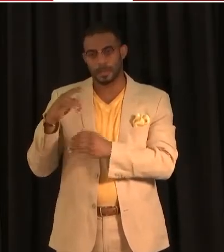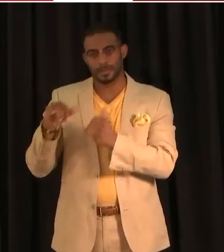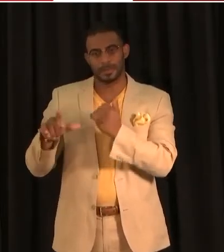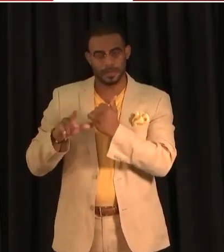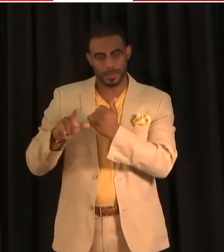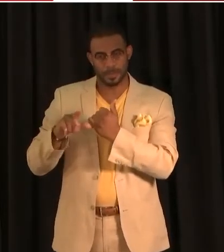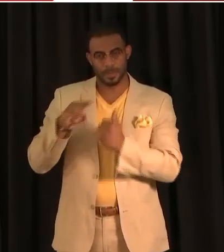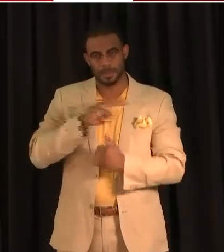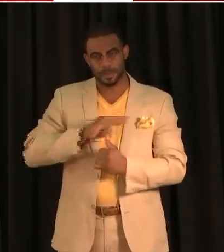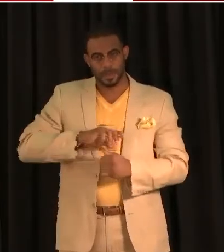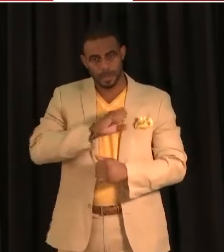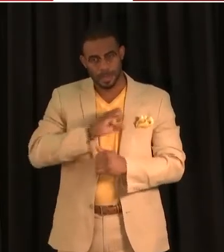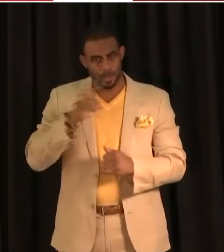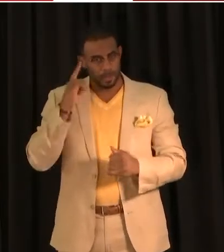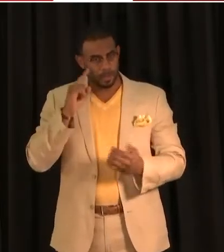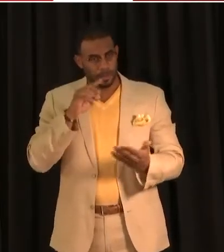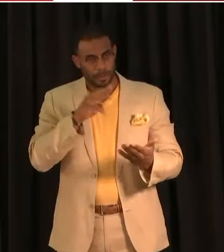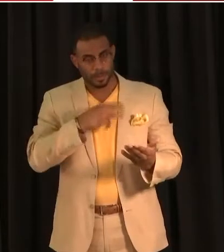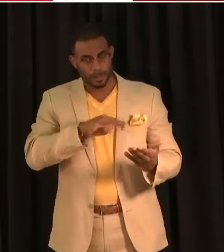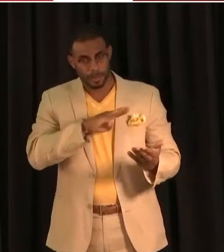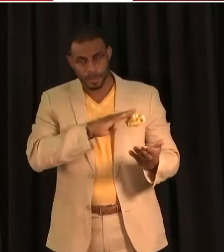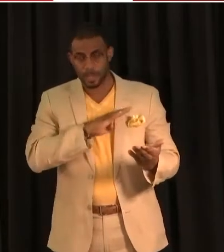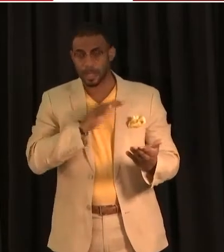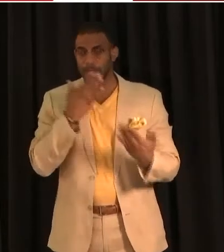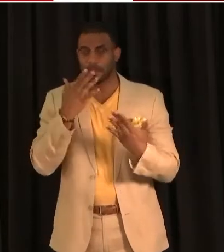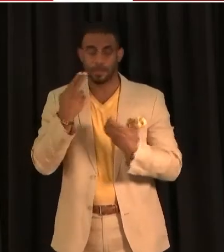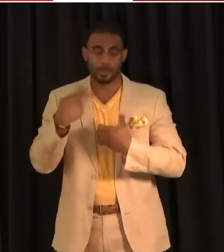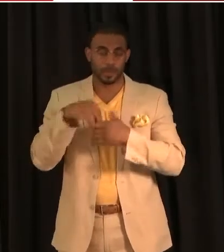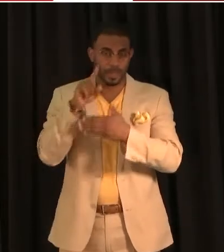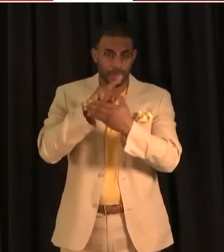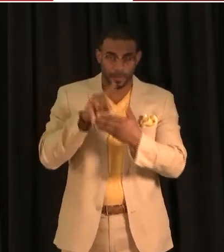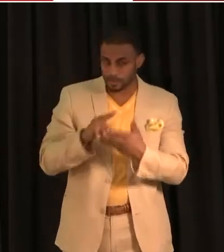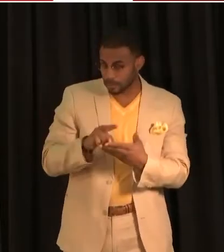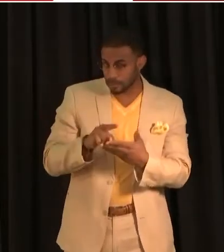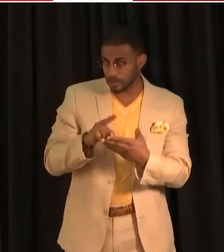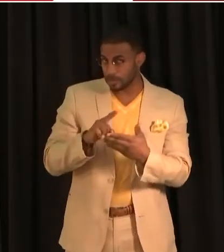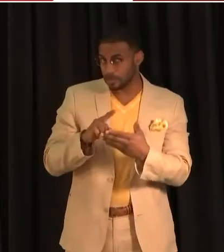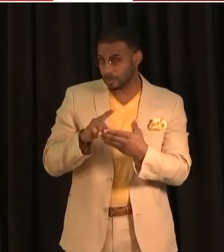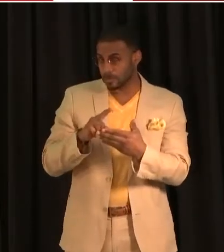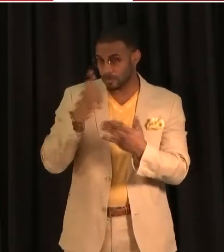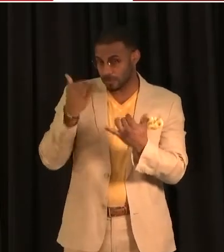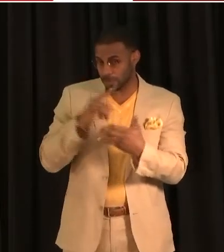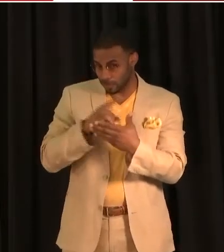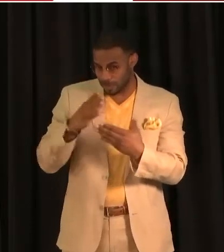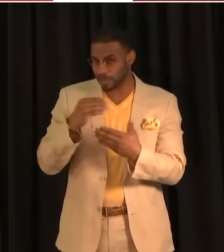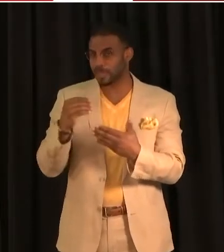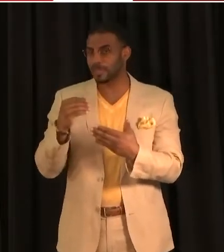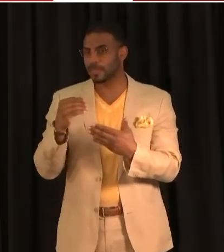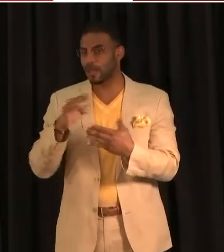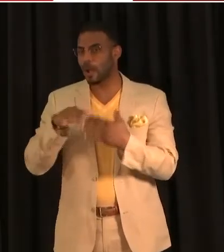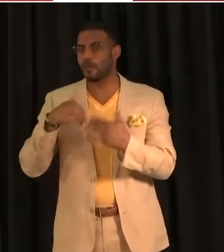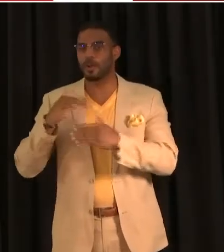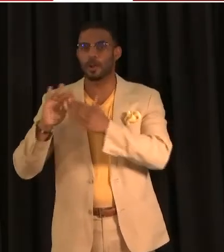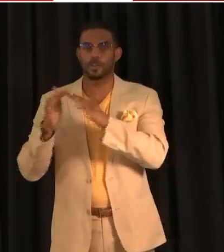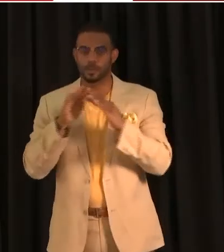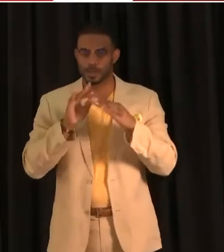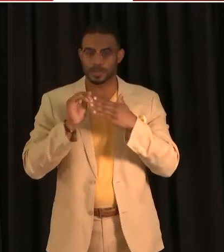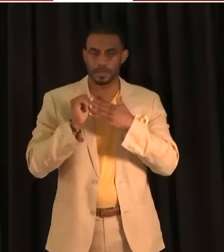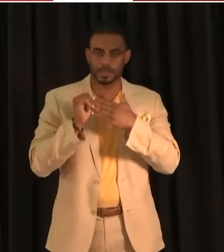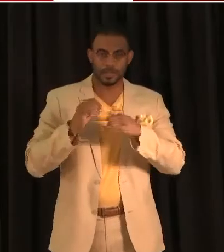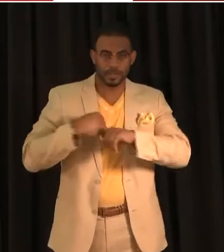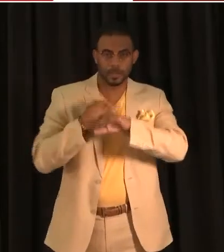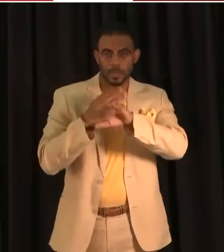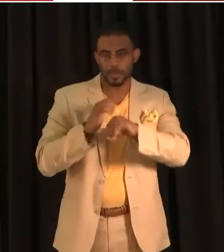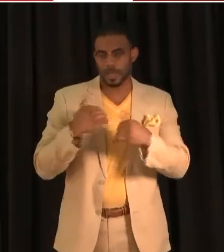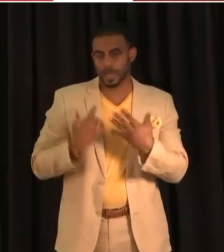Bowser. I want to thank you for joining us this week and every week, join us for this week and all of our Community